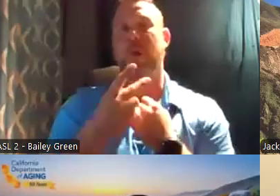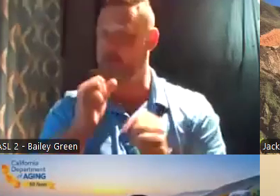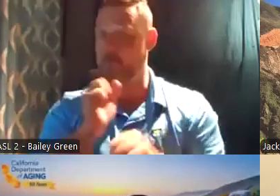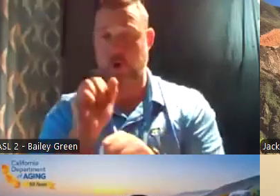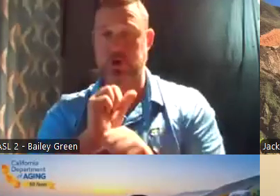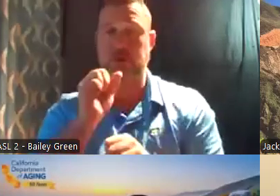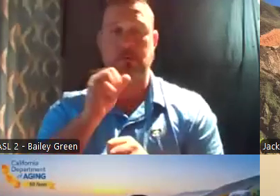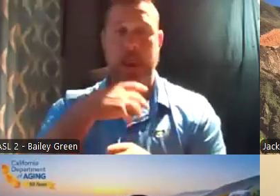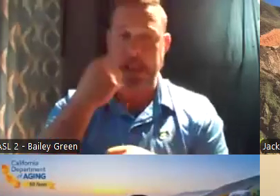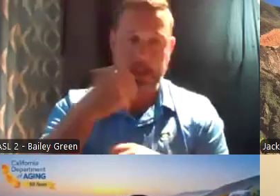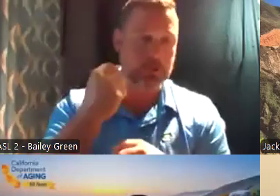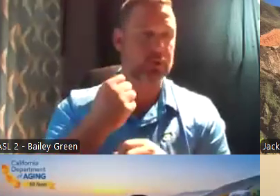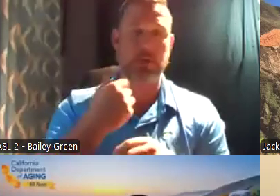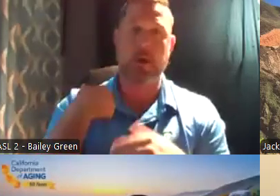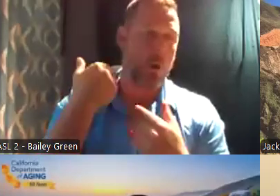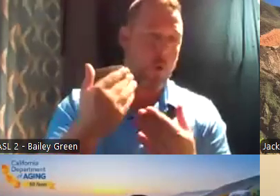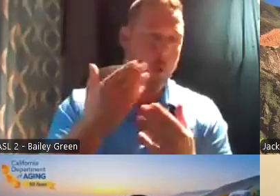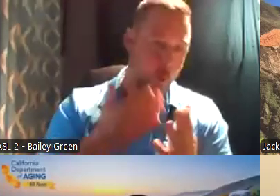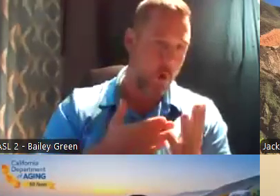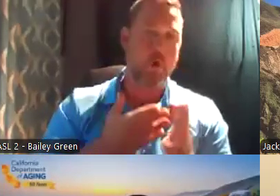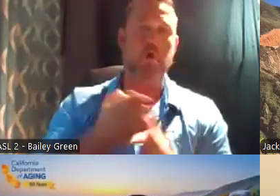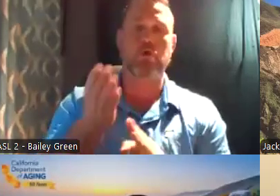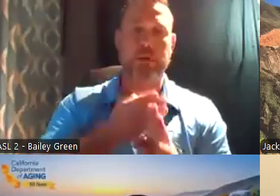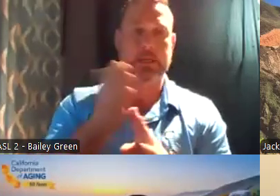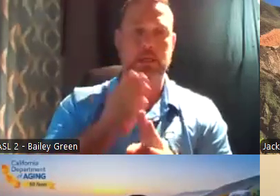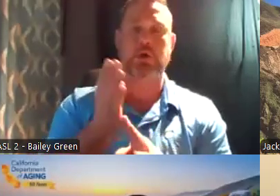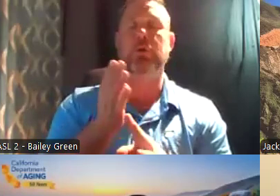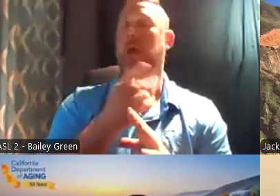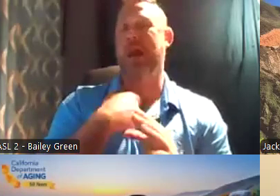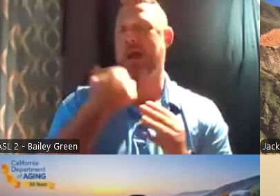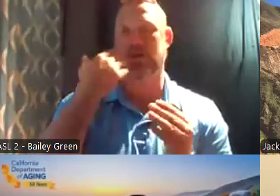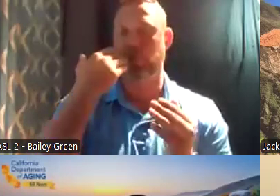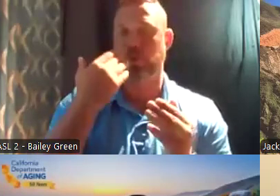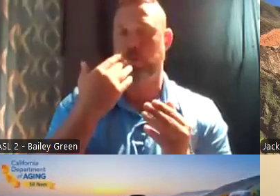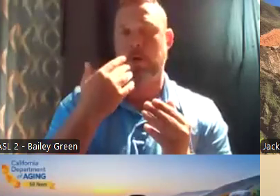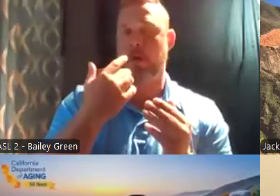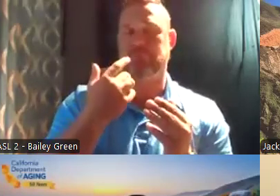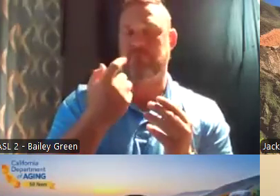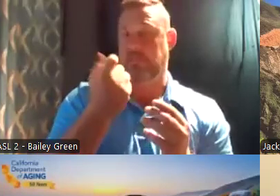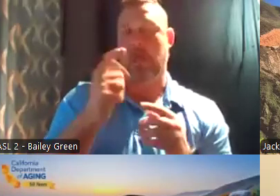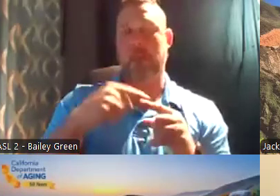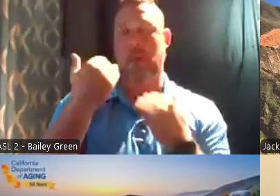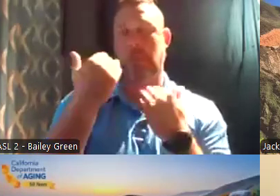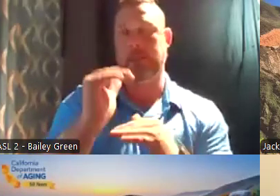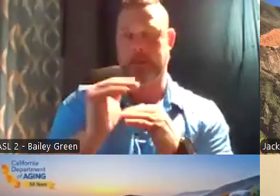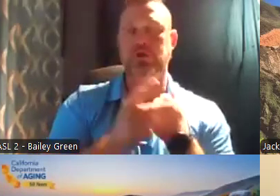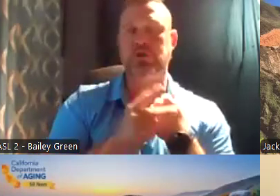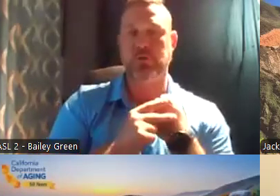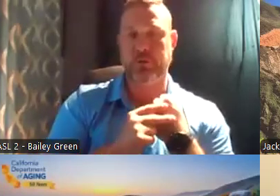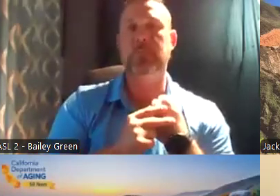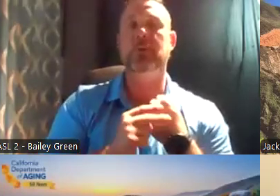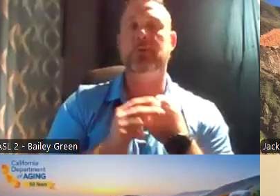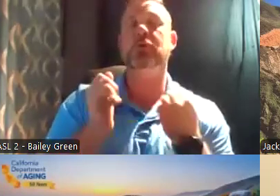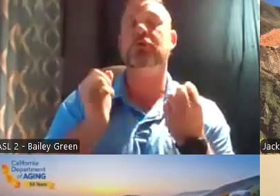dealt with conservatorships my whole career, but really knew very, very little about limiteds. And so, I